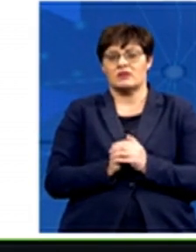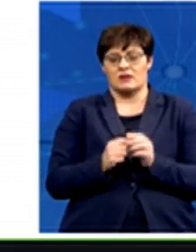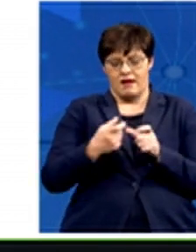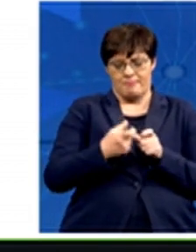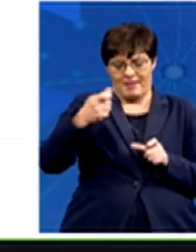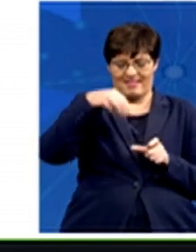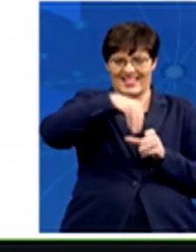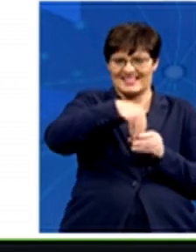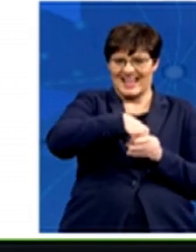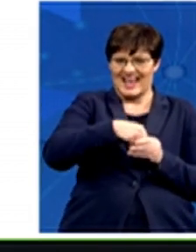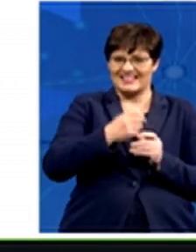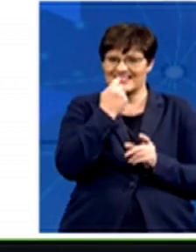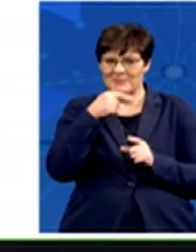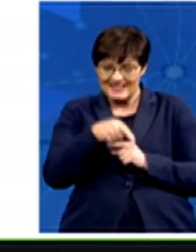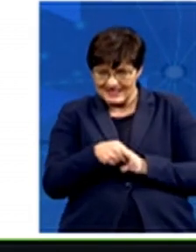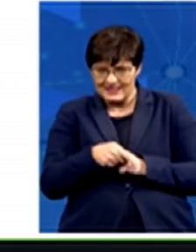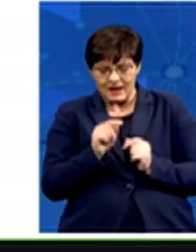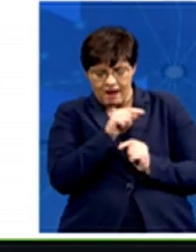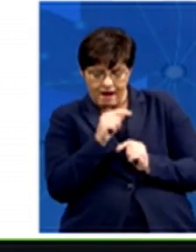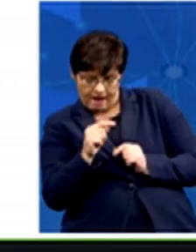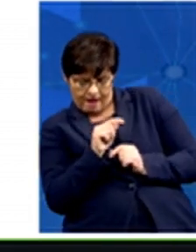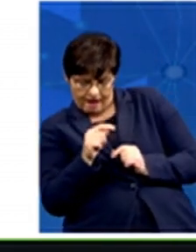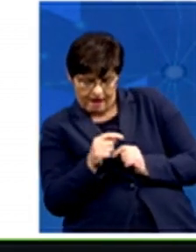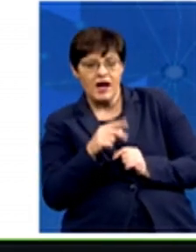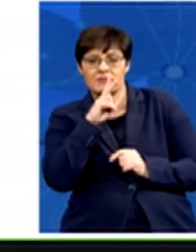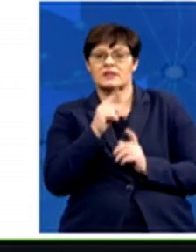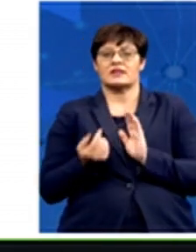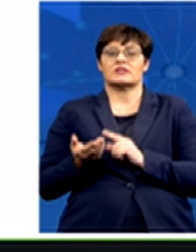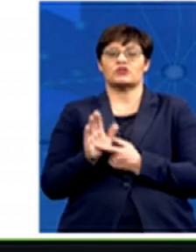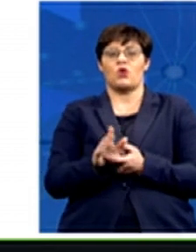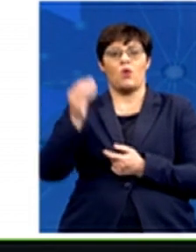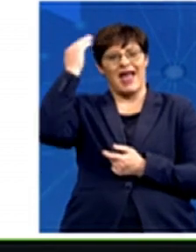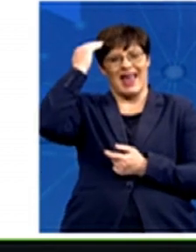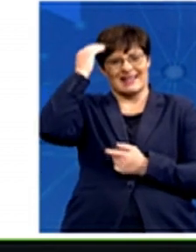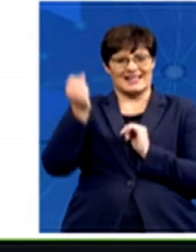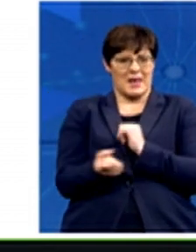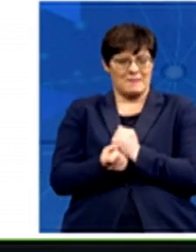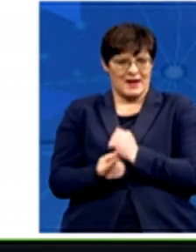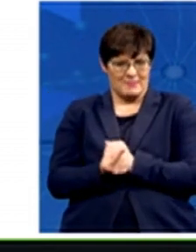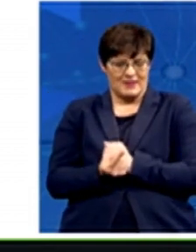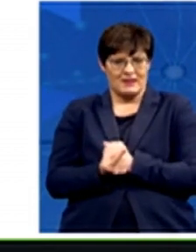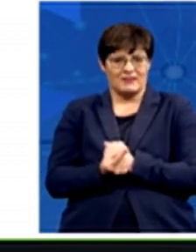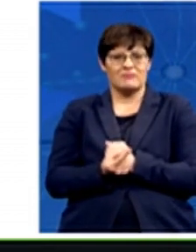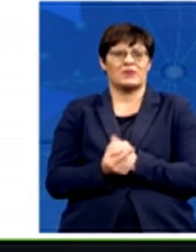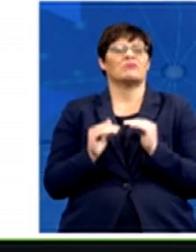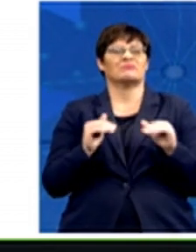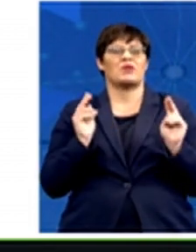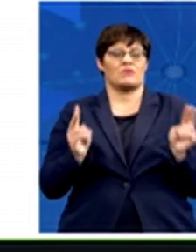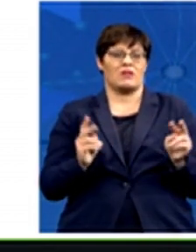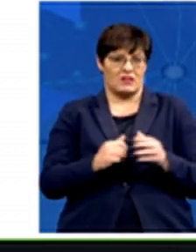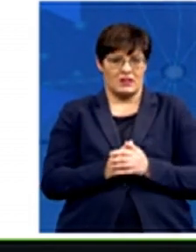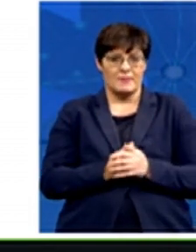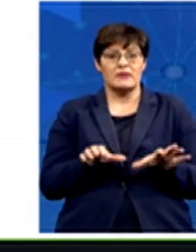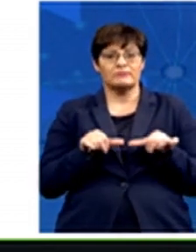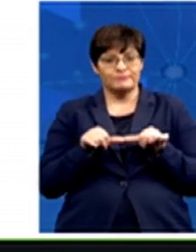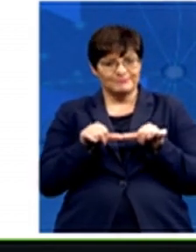that a headache, it appears on a common level, but then as we continue with pharmacovigilance, we monitor